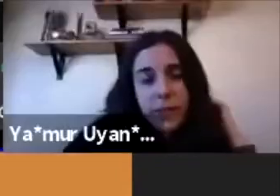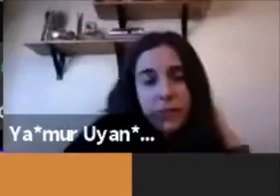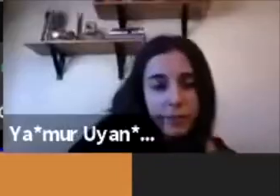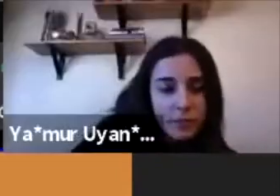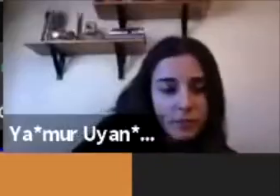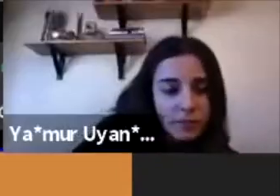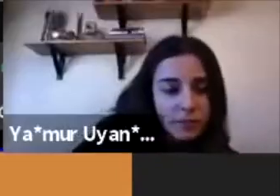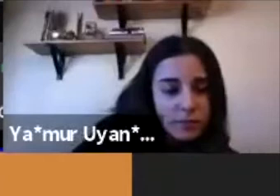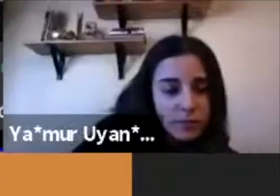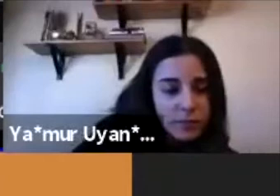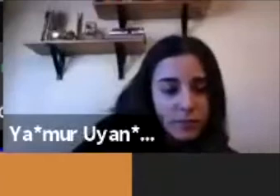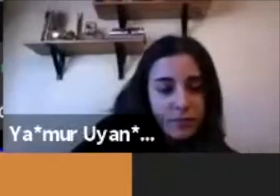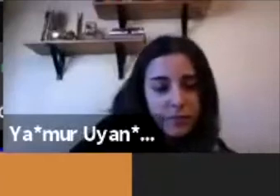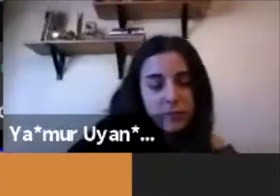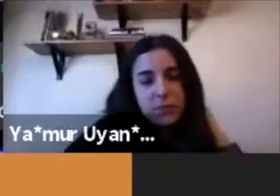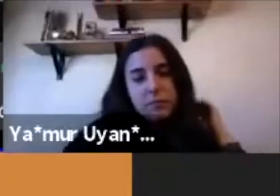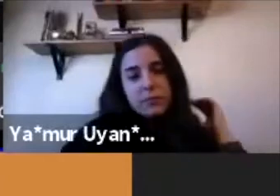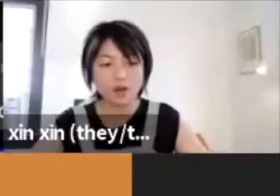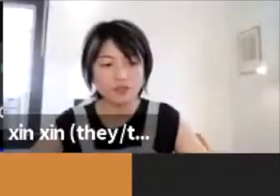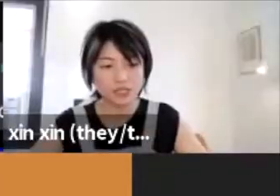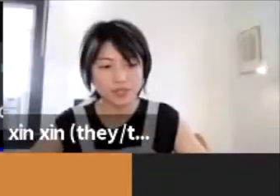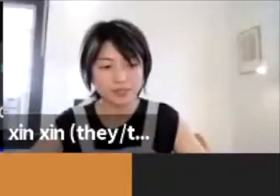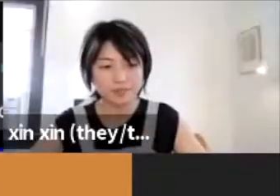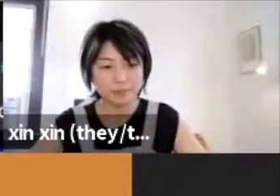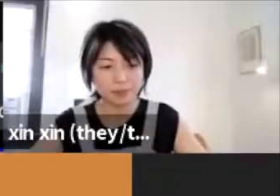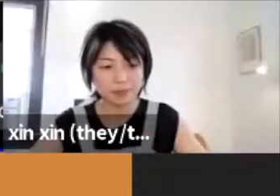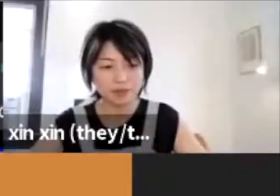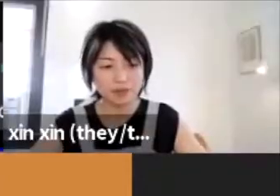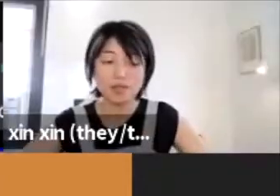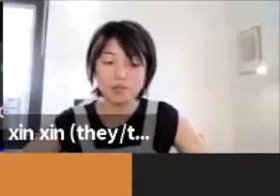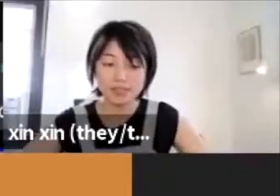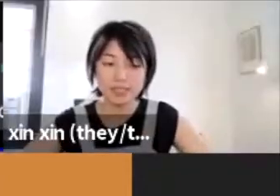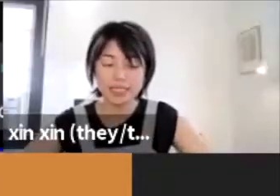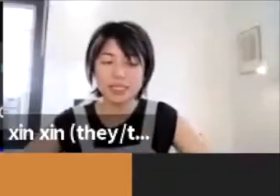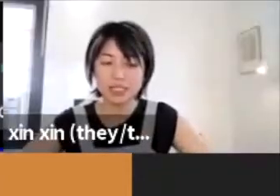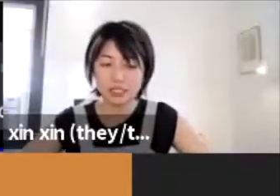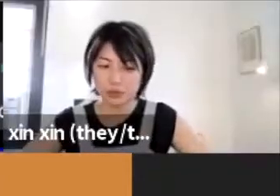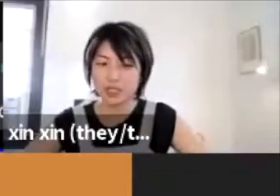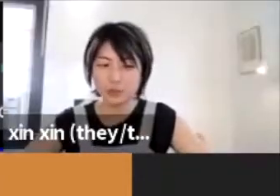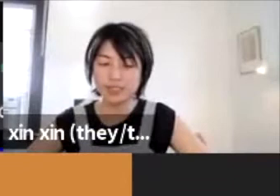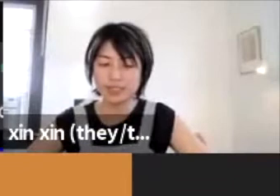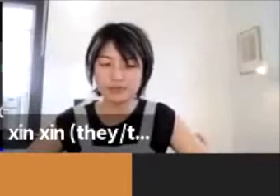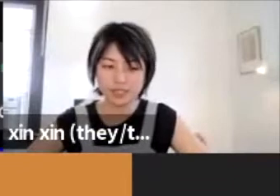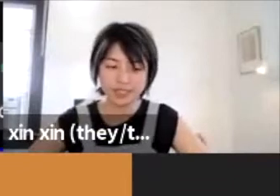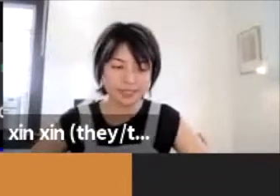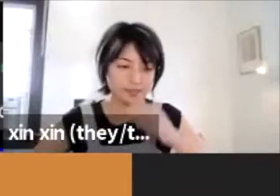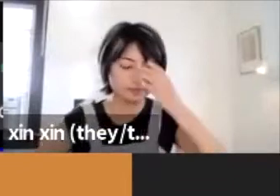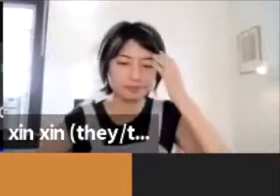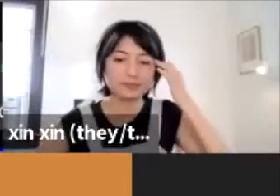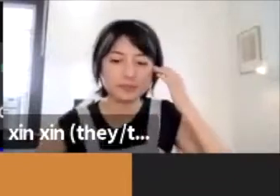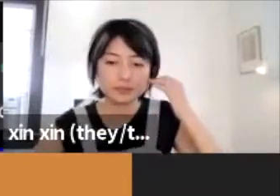I see 7. Oh, so I'm missing 1 for some reason. Okay, I'm just gonna continue and go with this for a